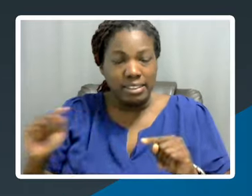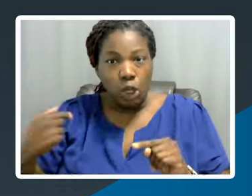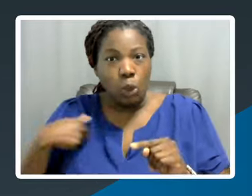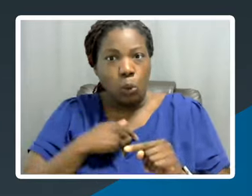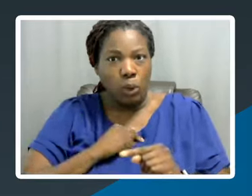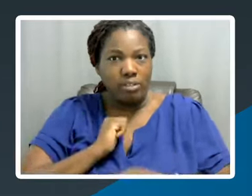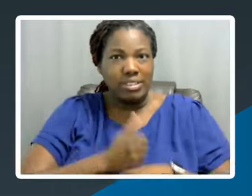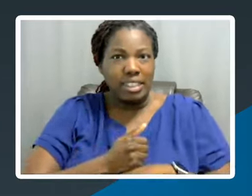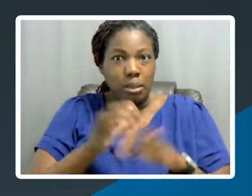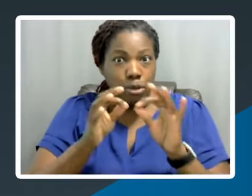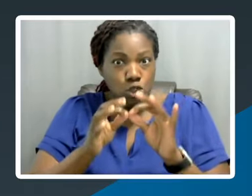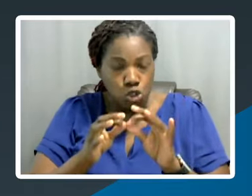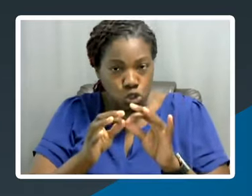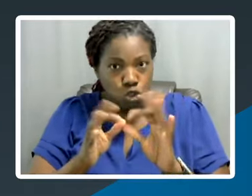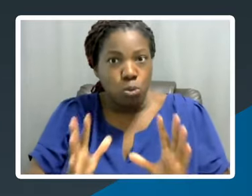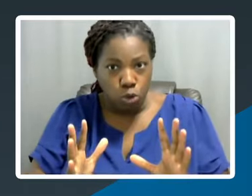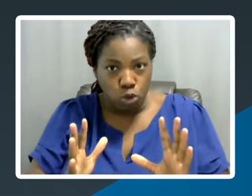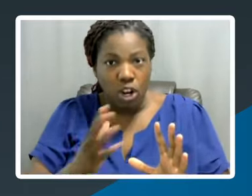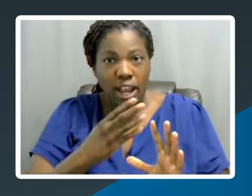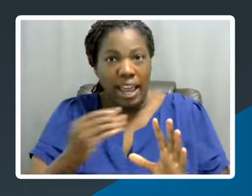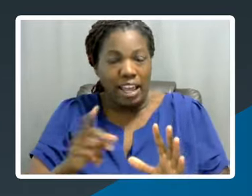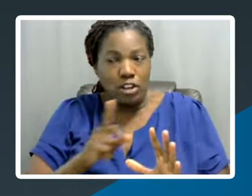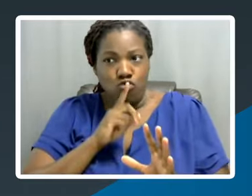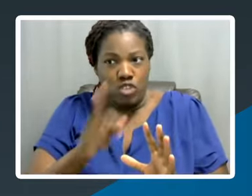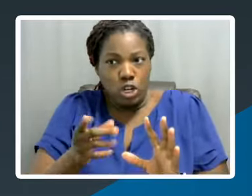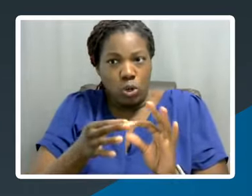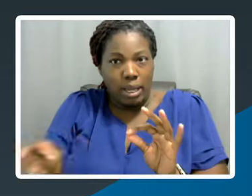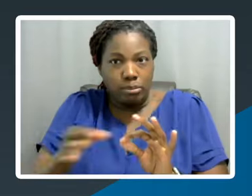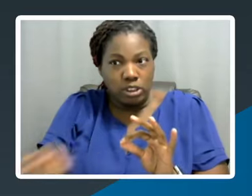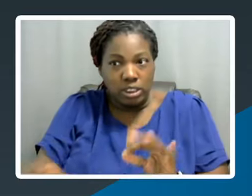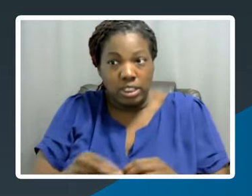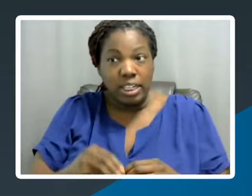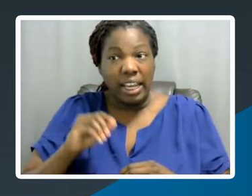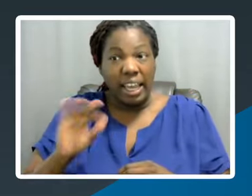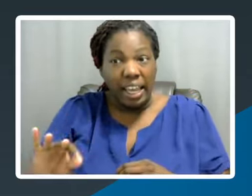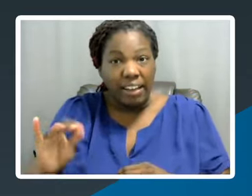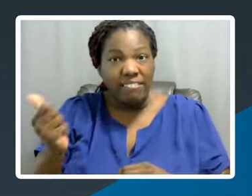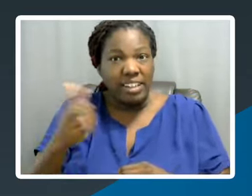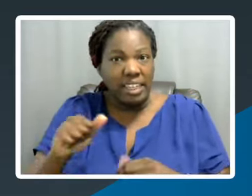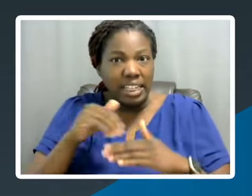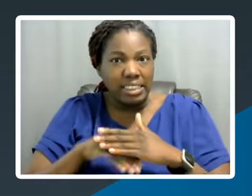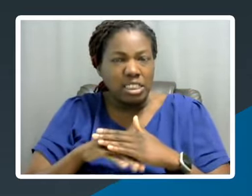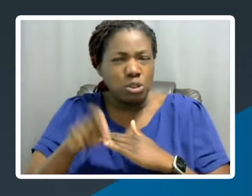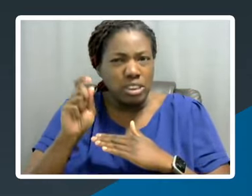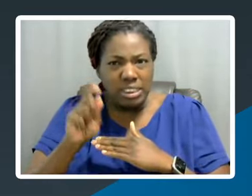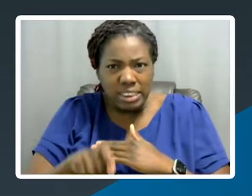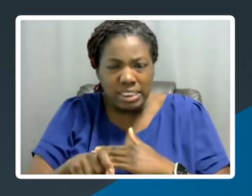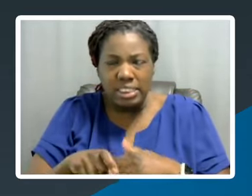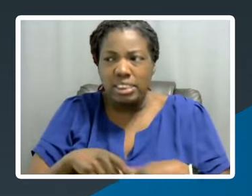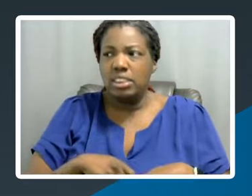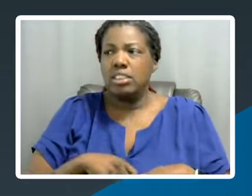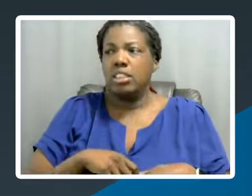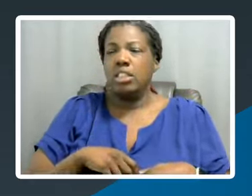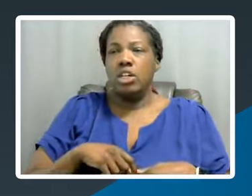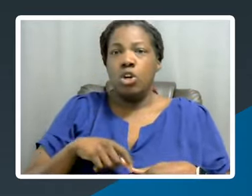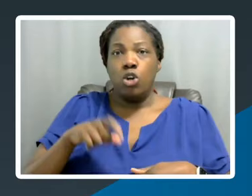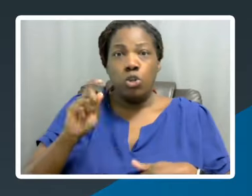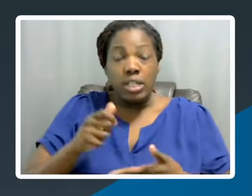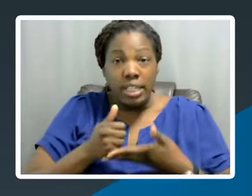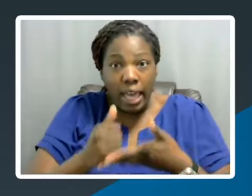interpretation and also real-time captioning. If you have any accessibility needs and need help or